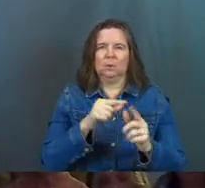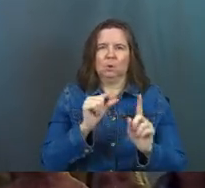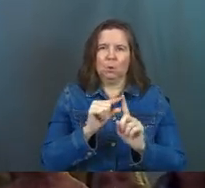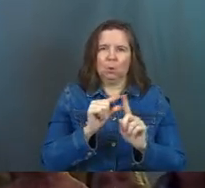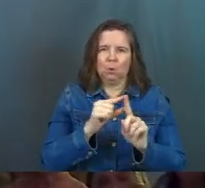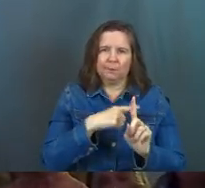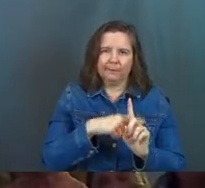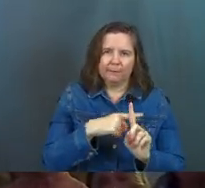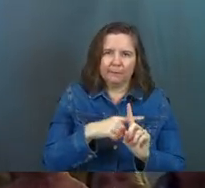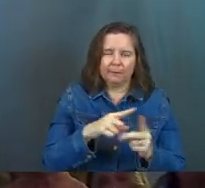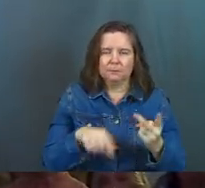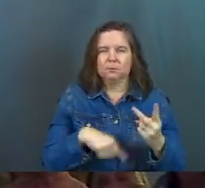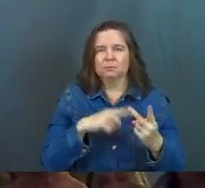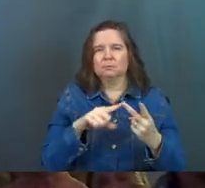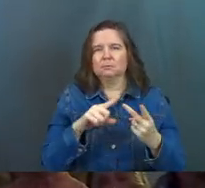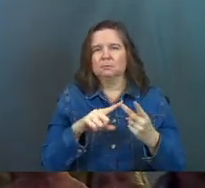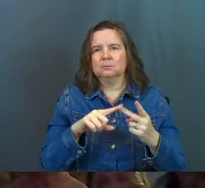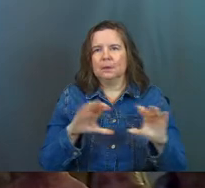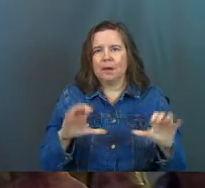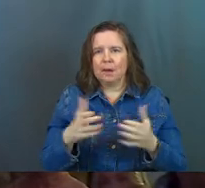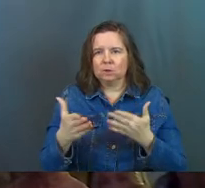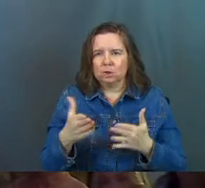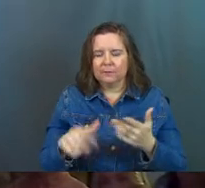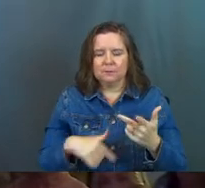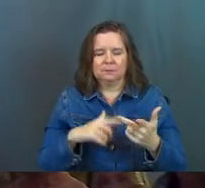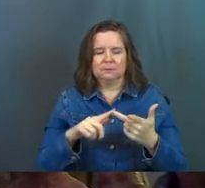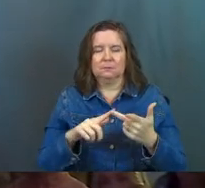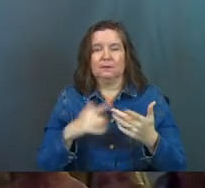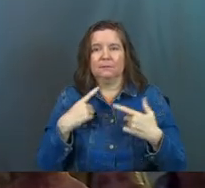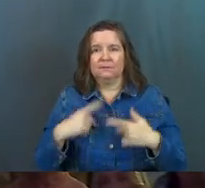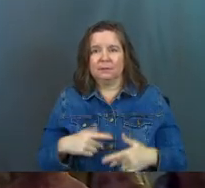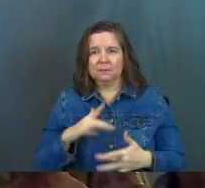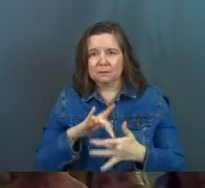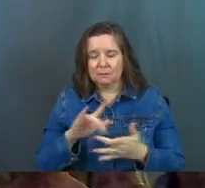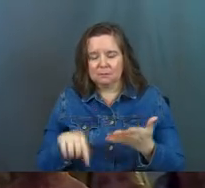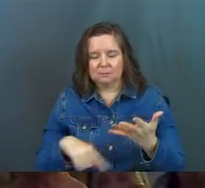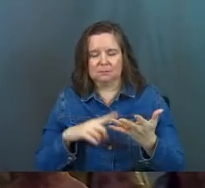This is a quiz. Don't get it wrong. I'm just kidding.